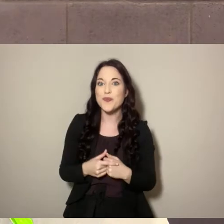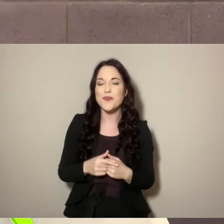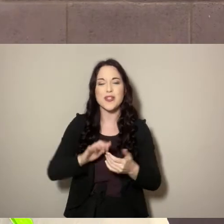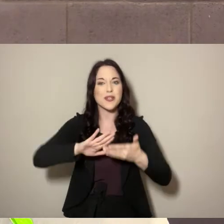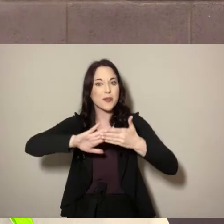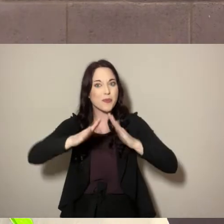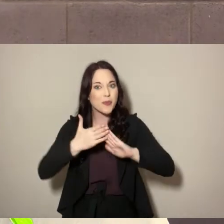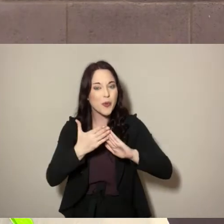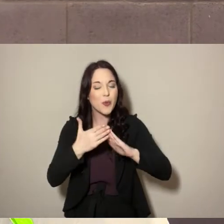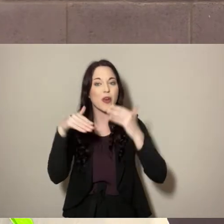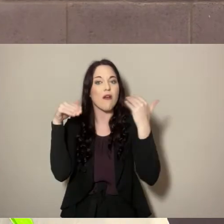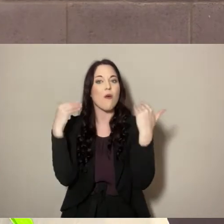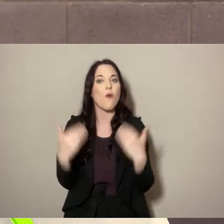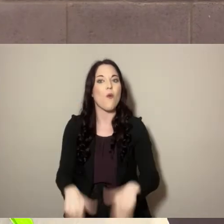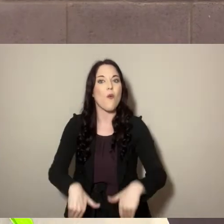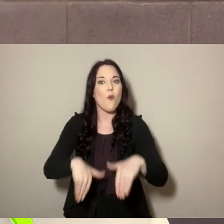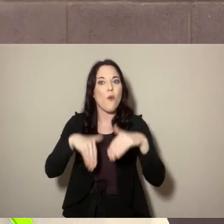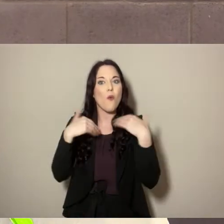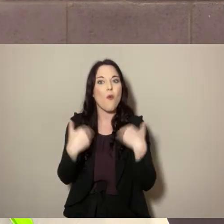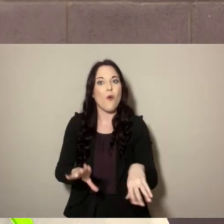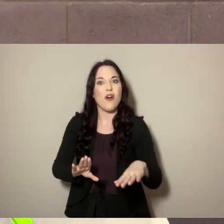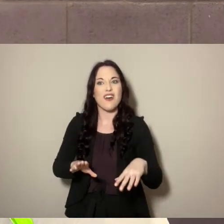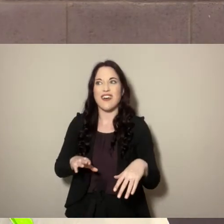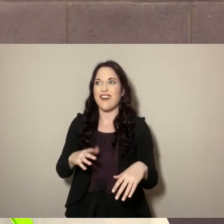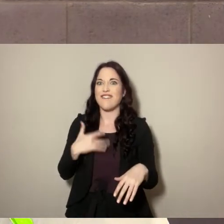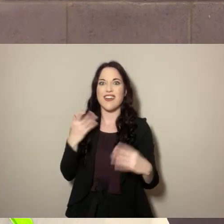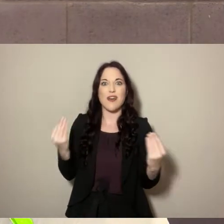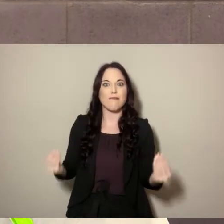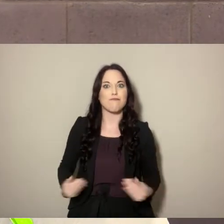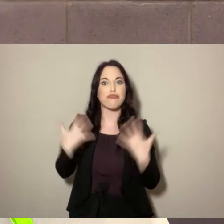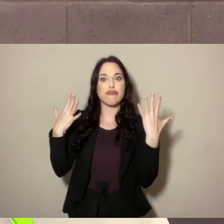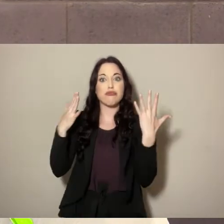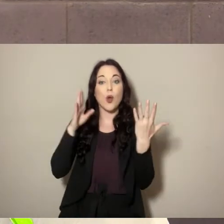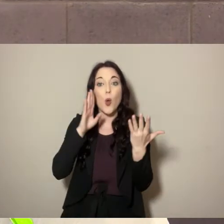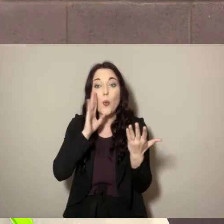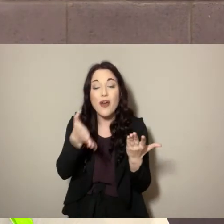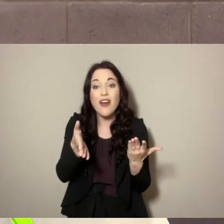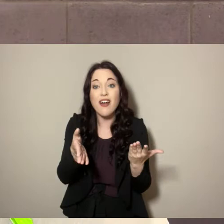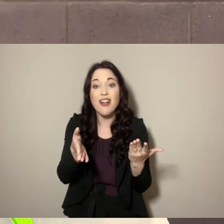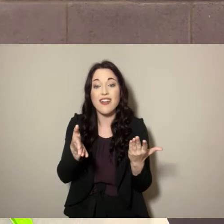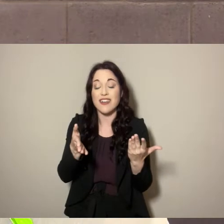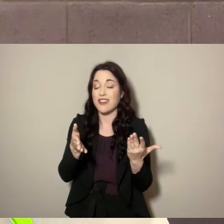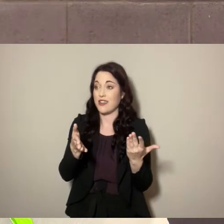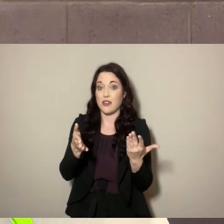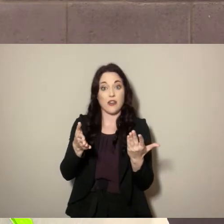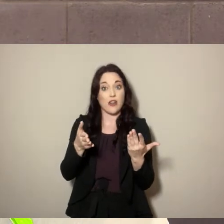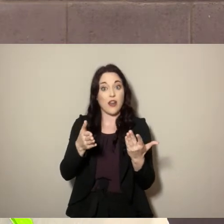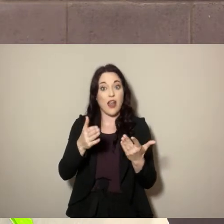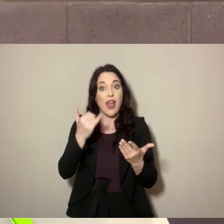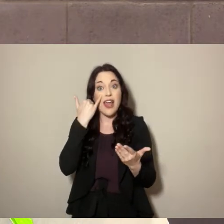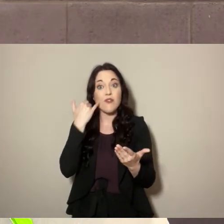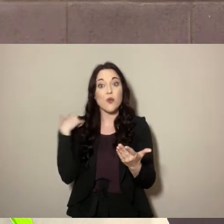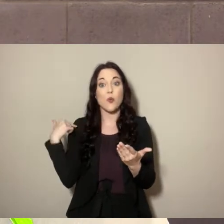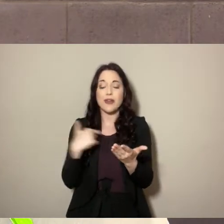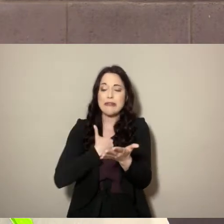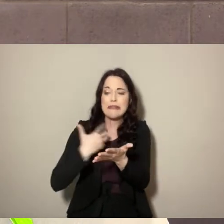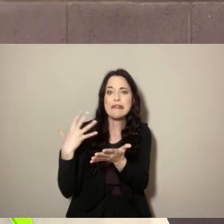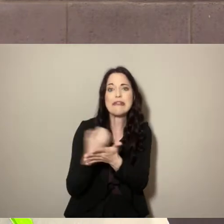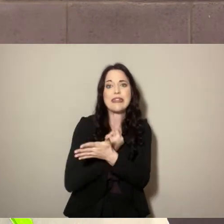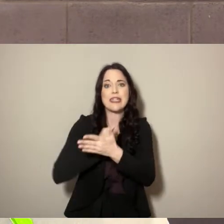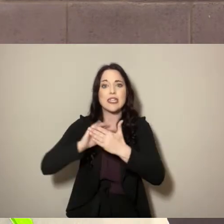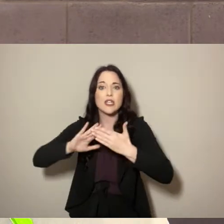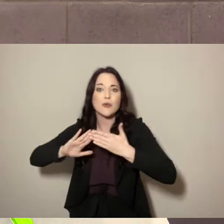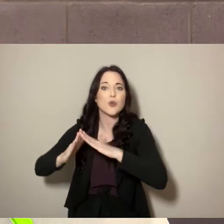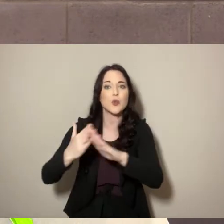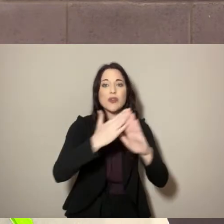Community is life-giving. And in community, we bring heaven among us. We